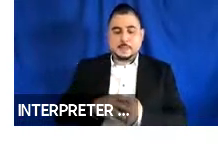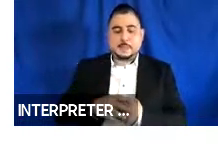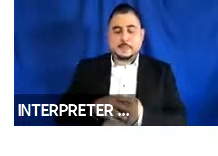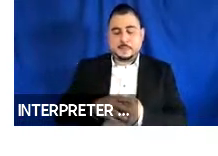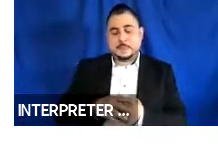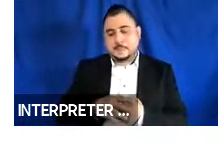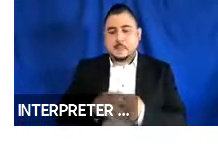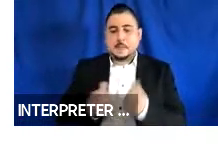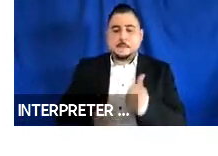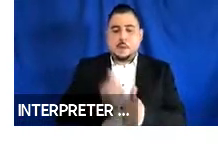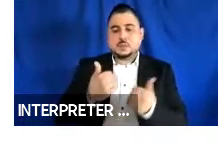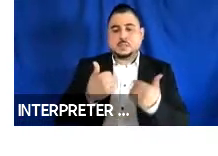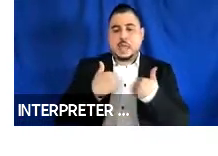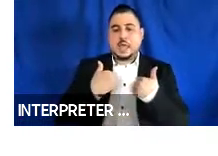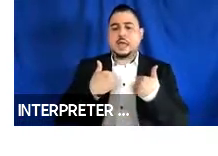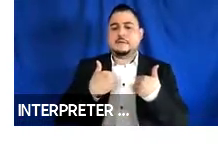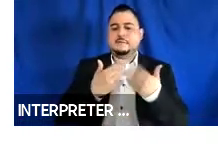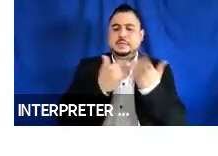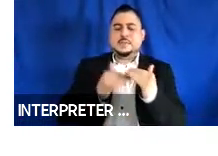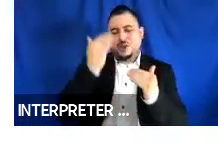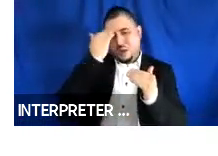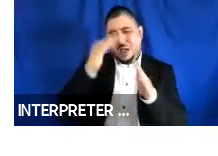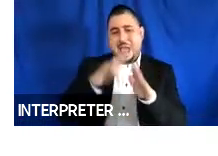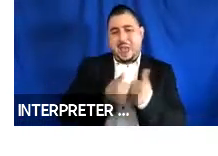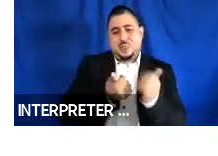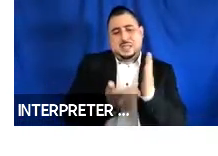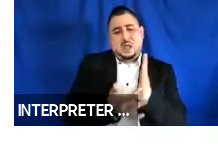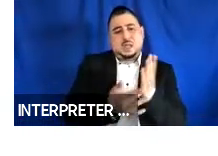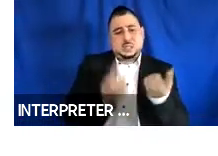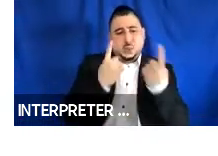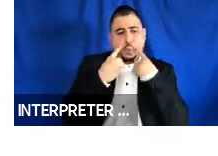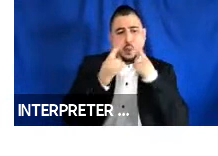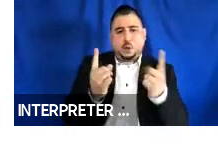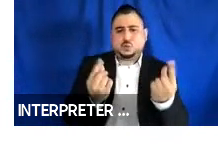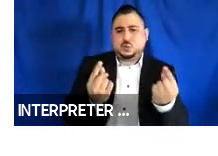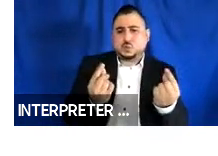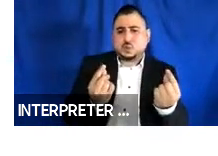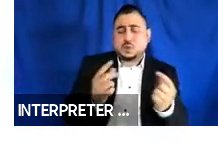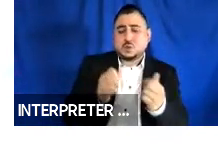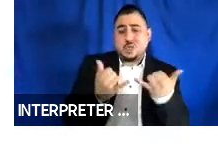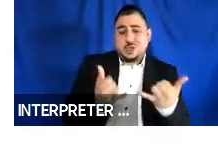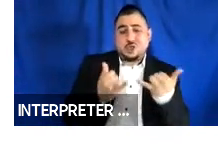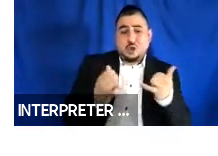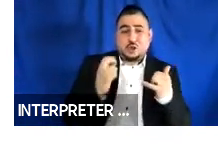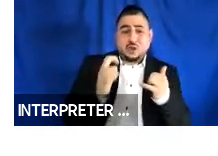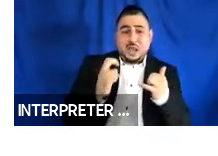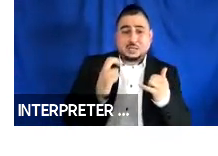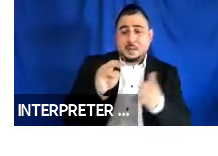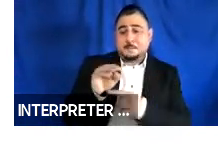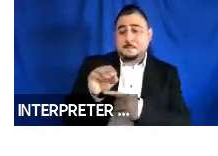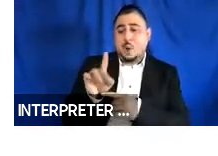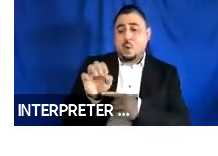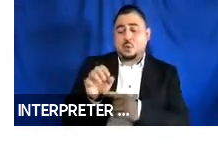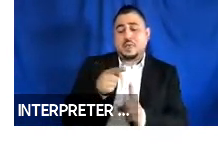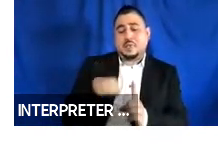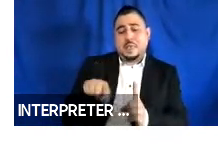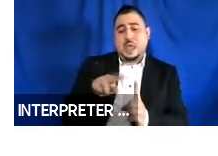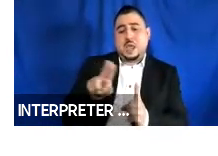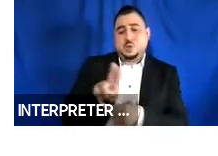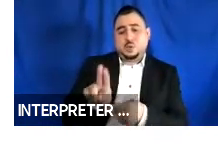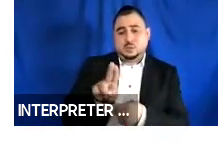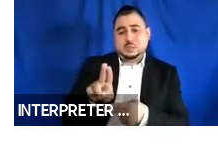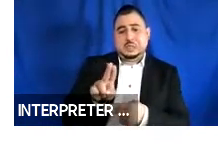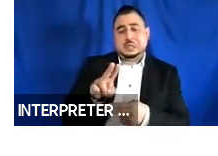However, most possess extremely limited knowledge on the technology. The current transportation modes that they were using varied